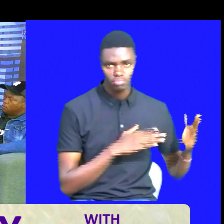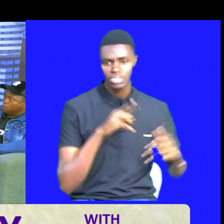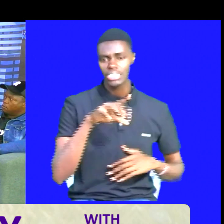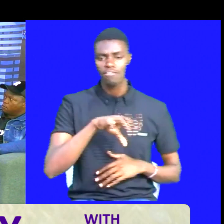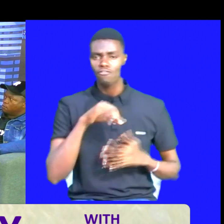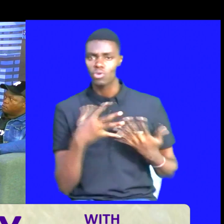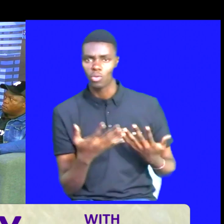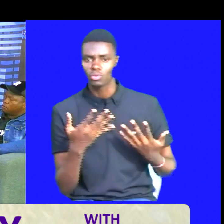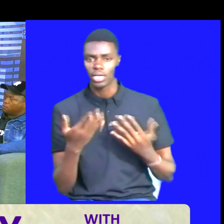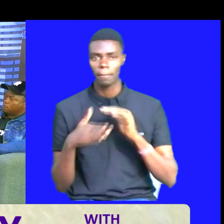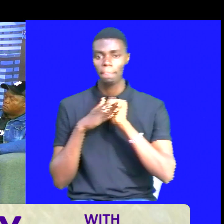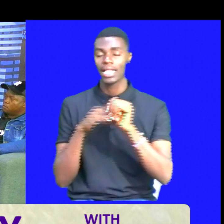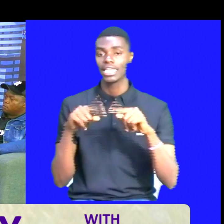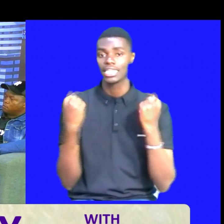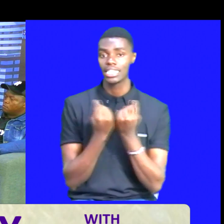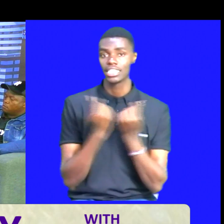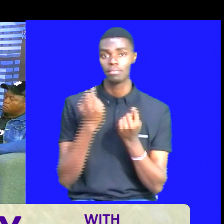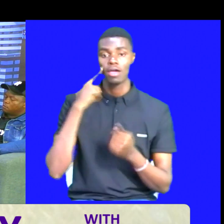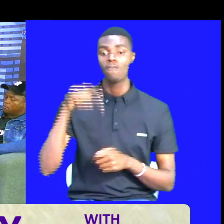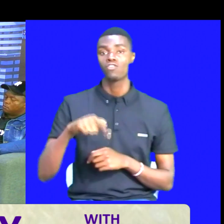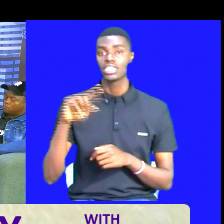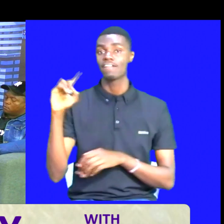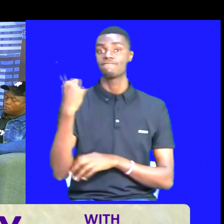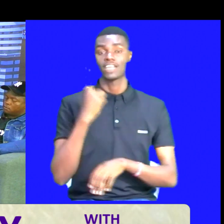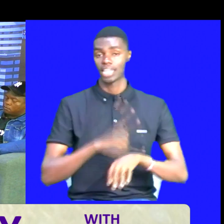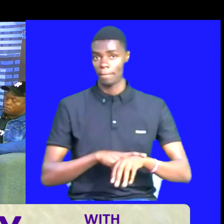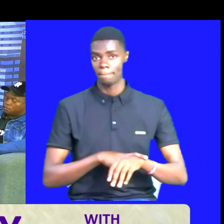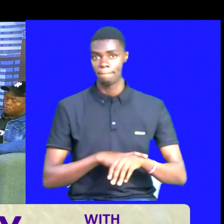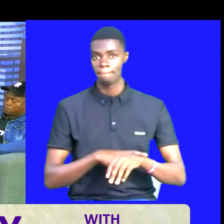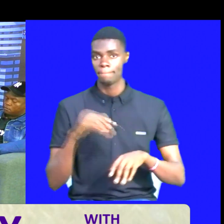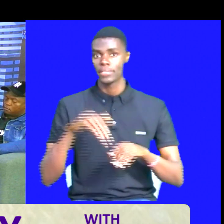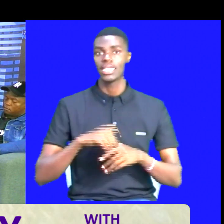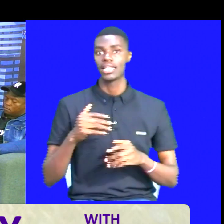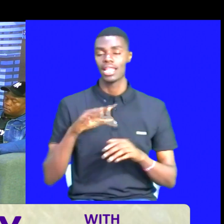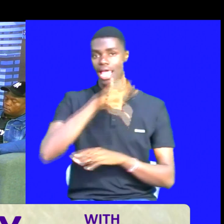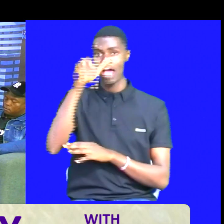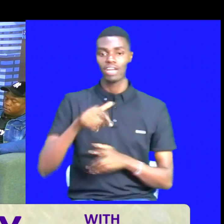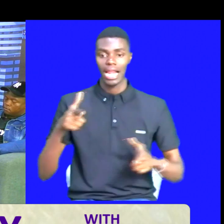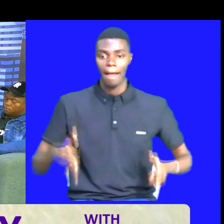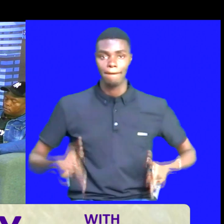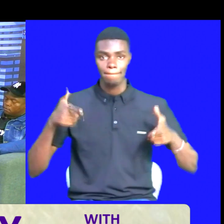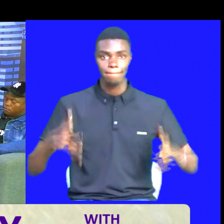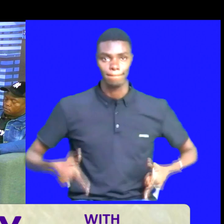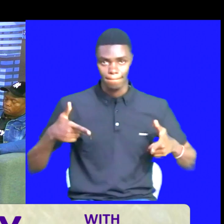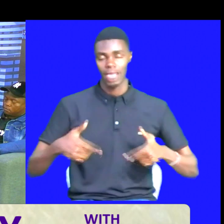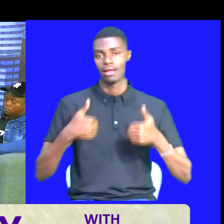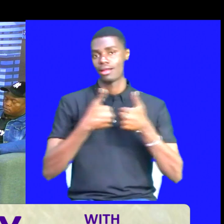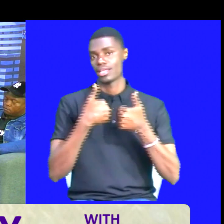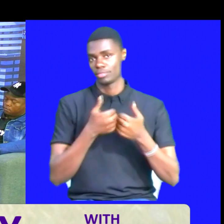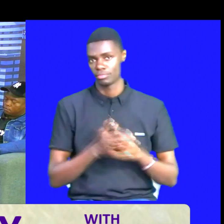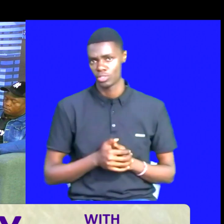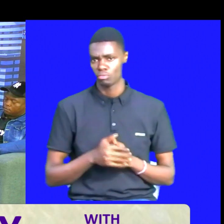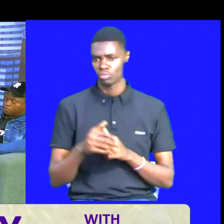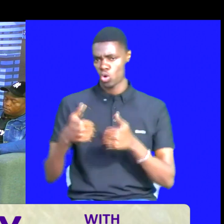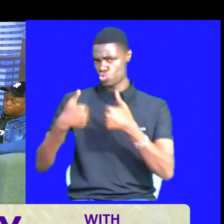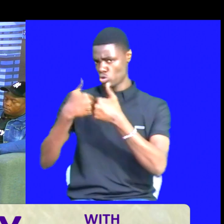it leading the team for this this first time in the African Para Games? The tournament